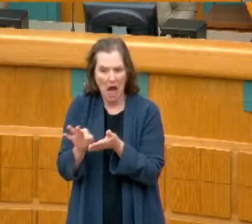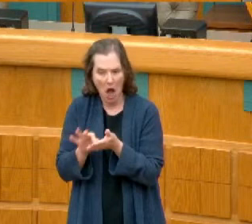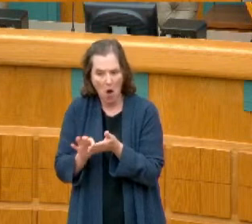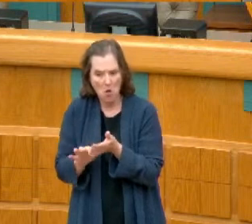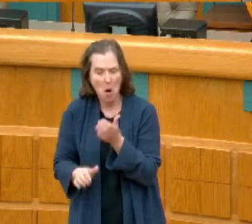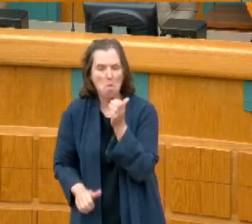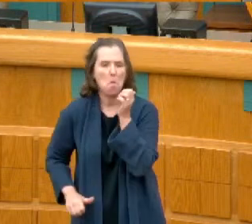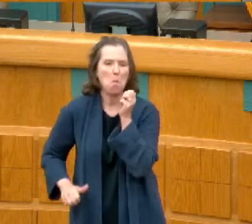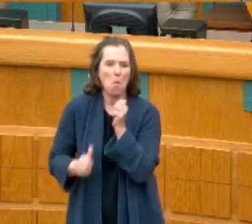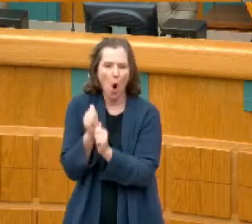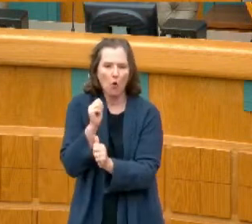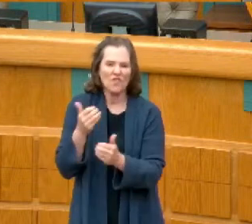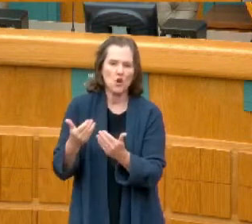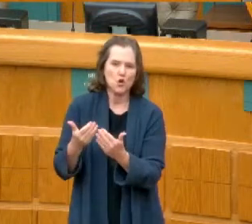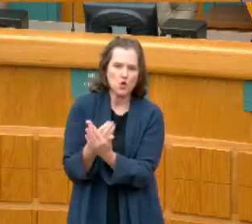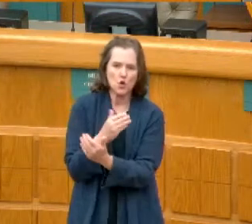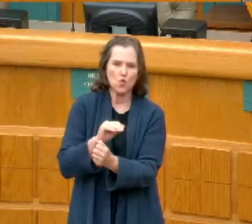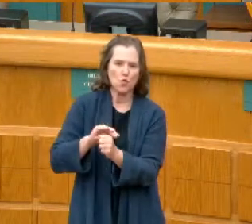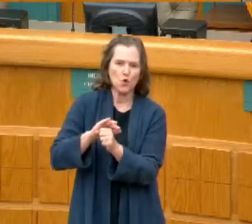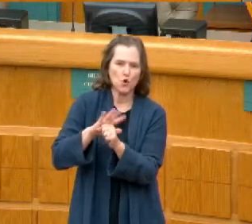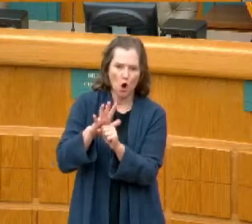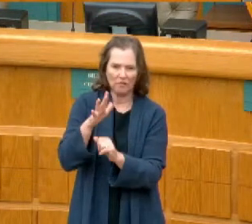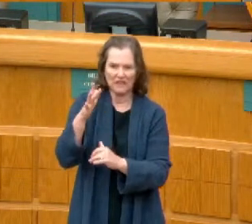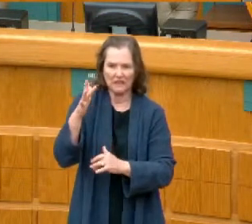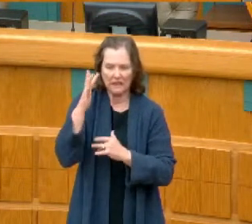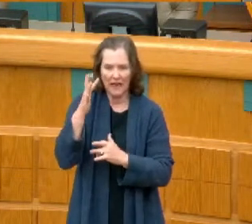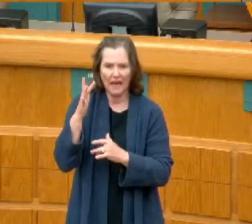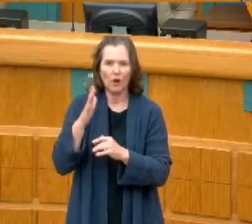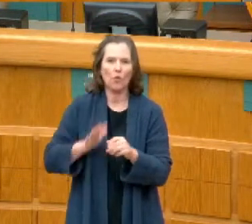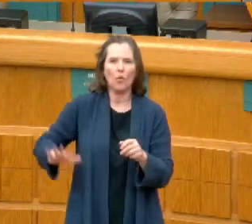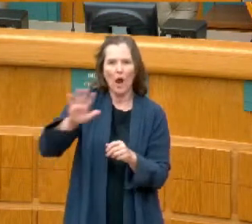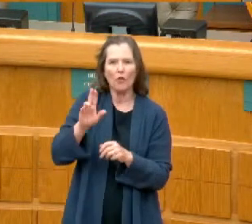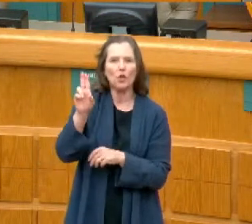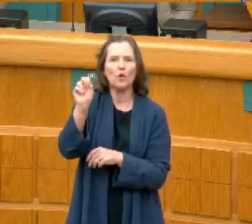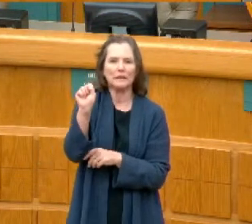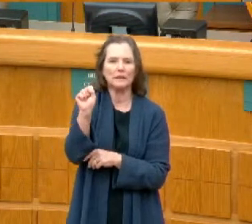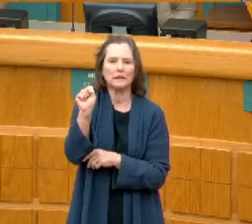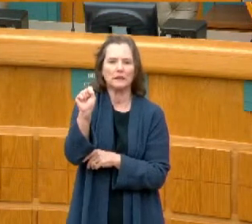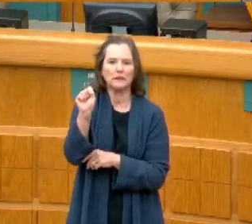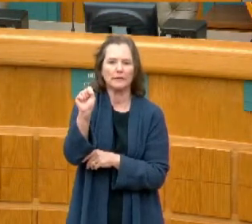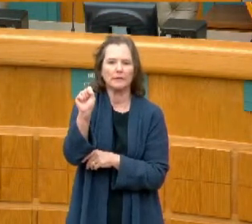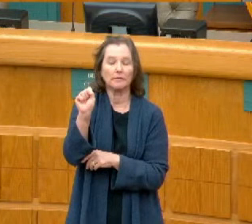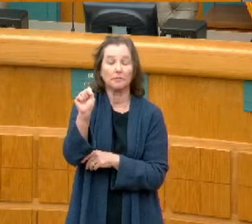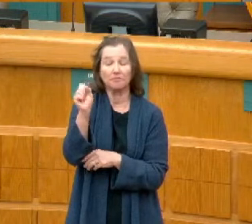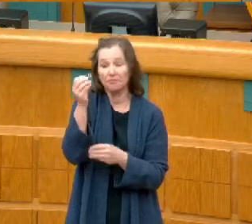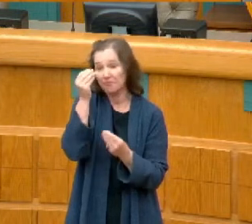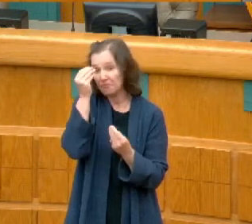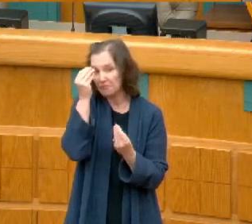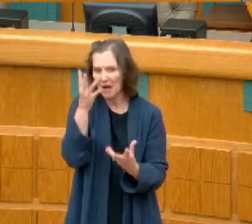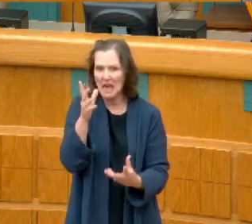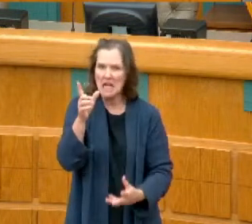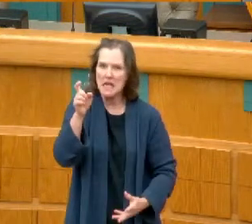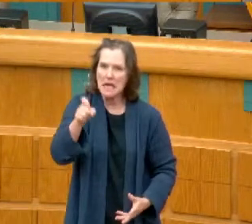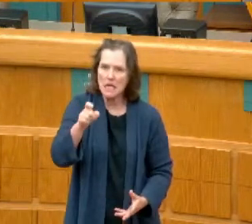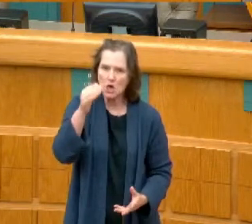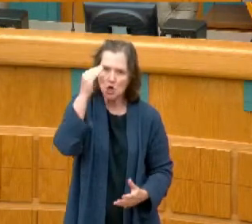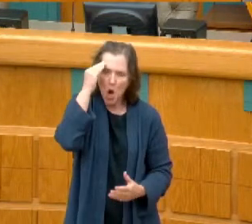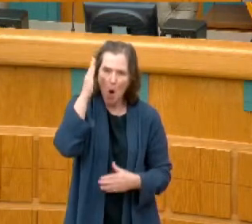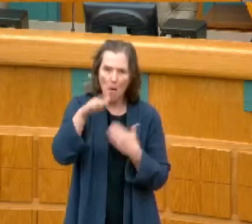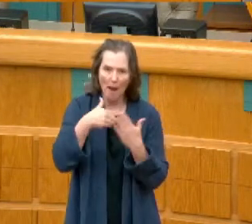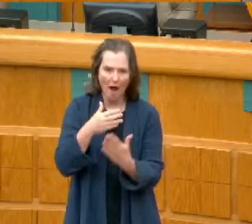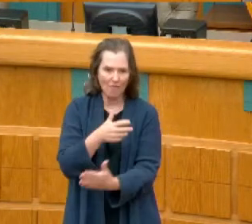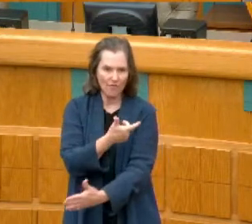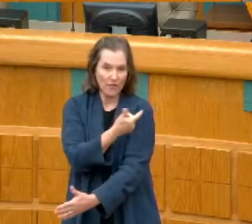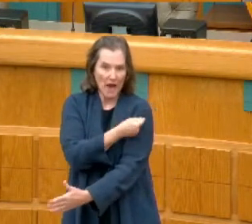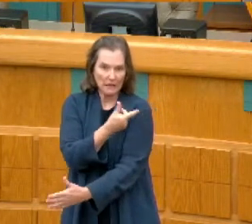doing everything possible to make sure that you're informed and to have access to vaccinations. We know